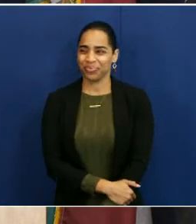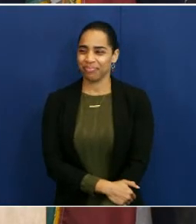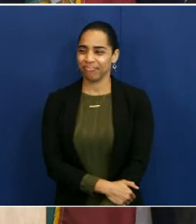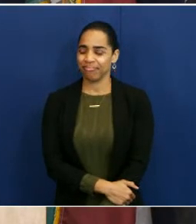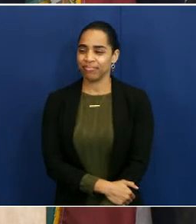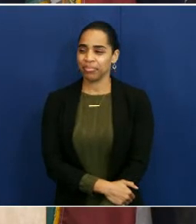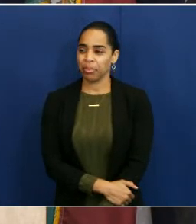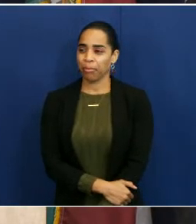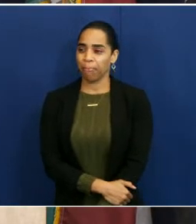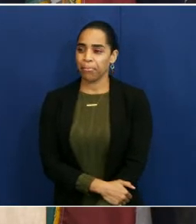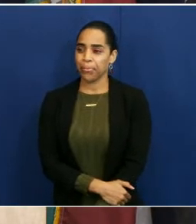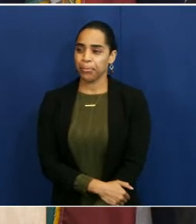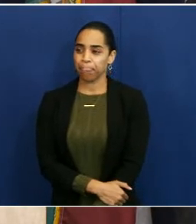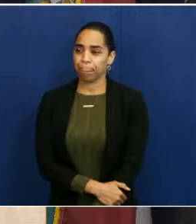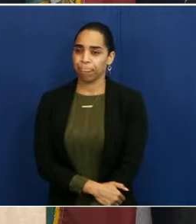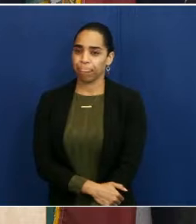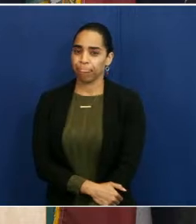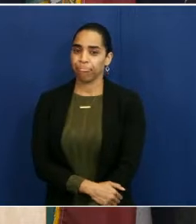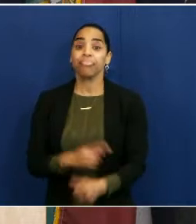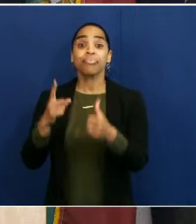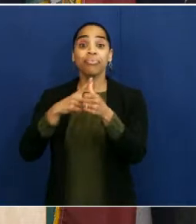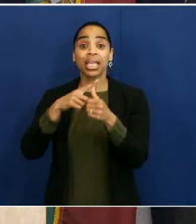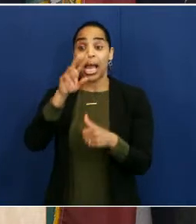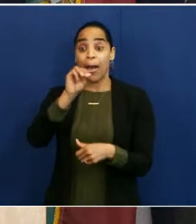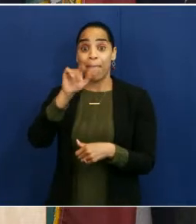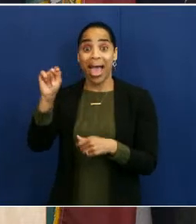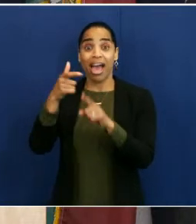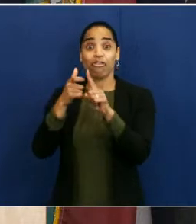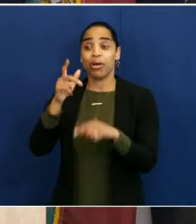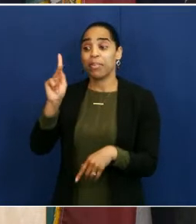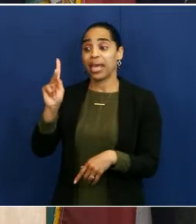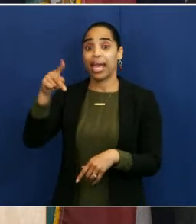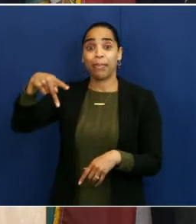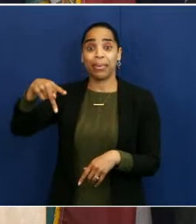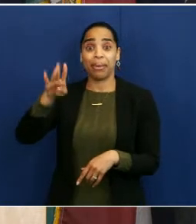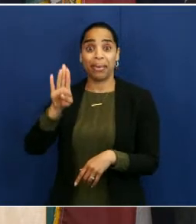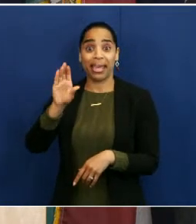right, the first caller is Matt Hoffman with KPBS.